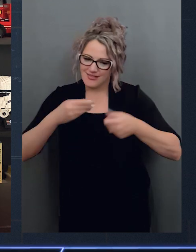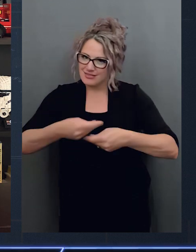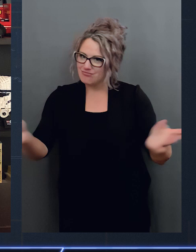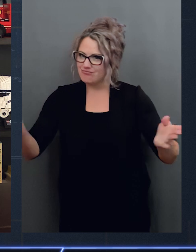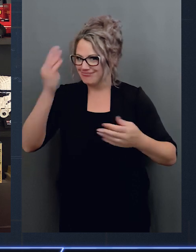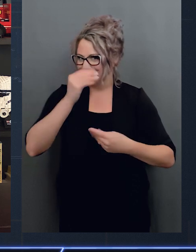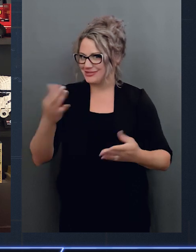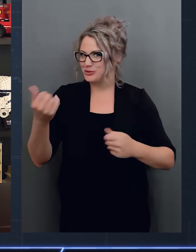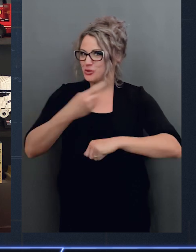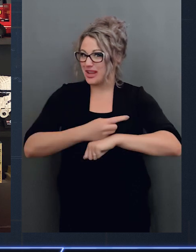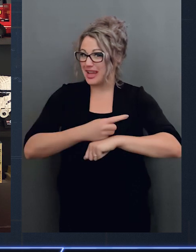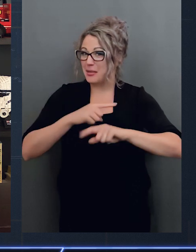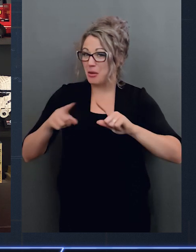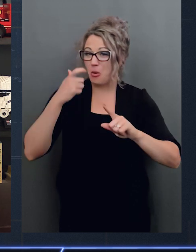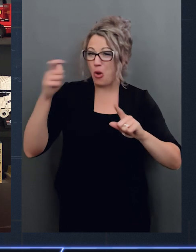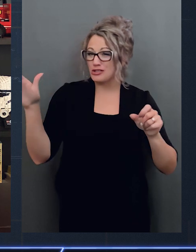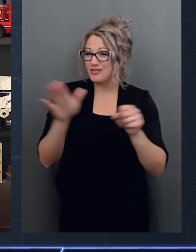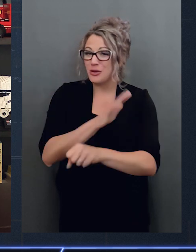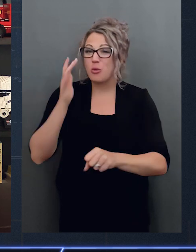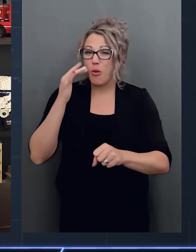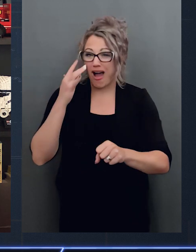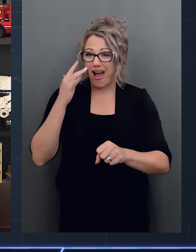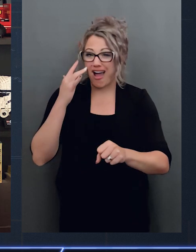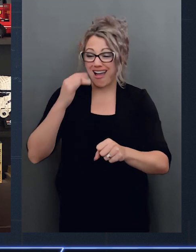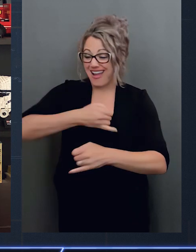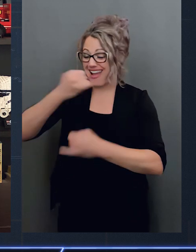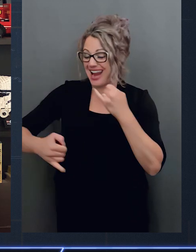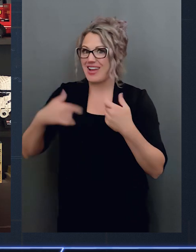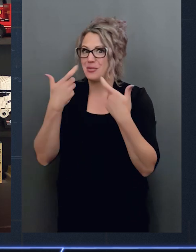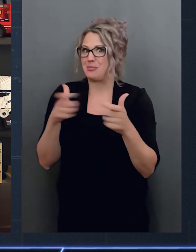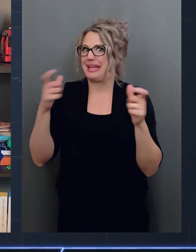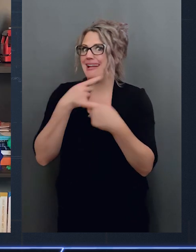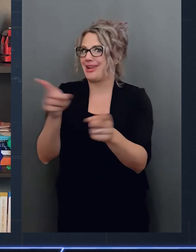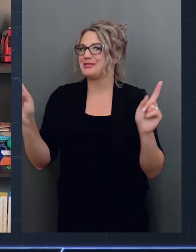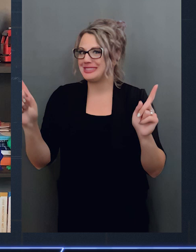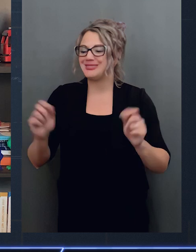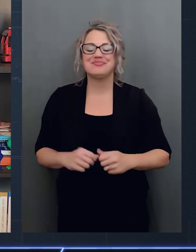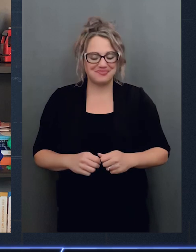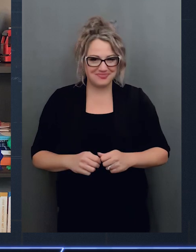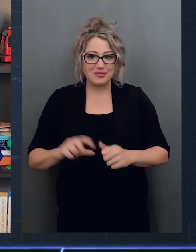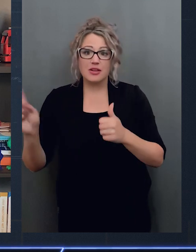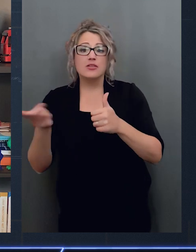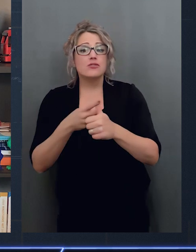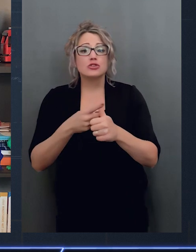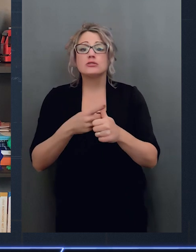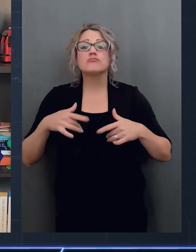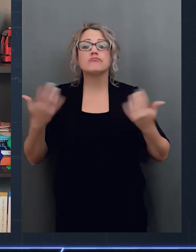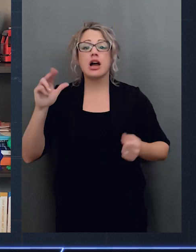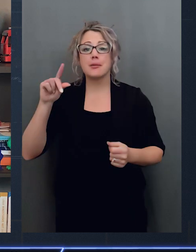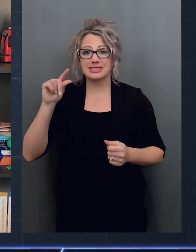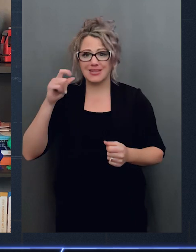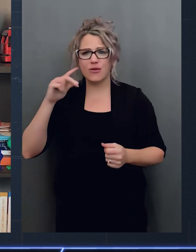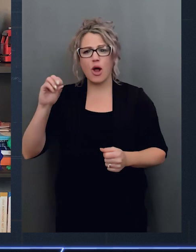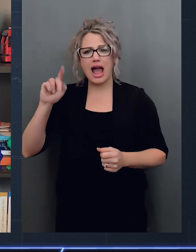launches for you today, but I've got some really big news at the end, so watch the launches and stay tuned. First up, a really big set of updates to